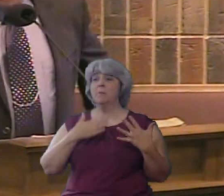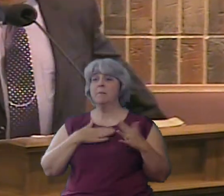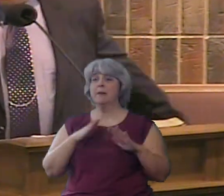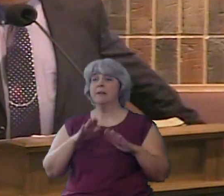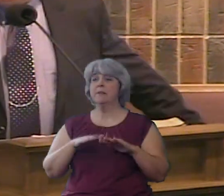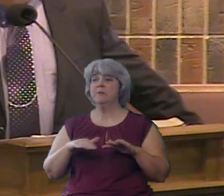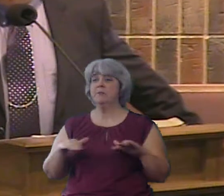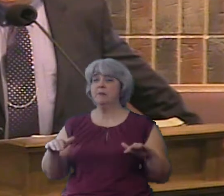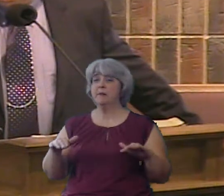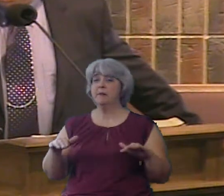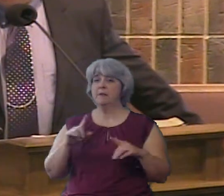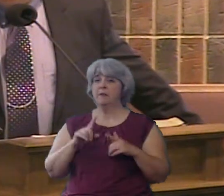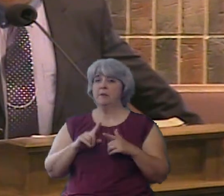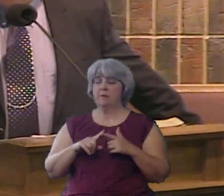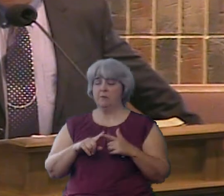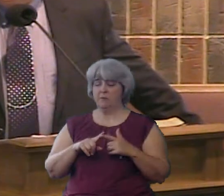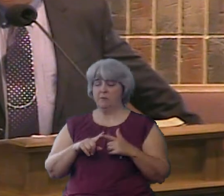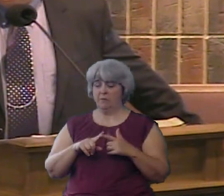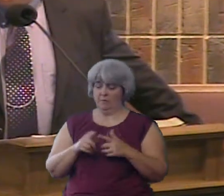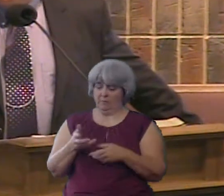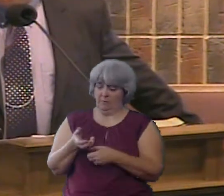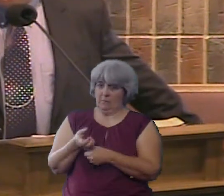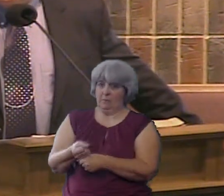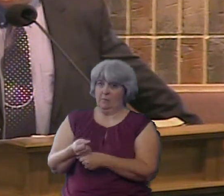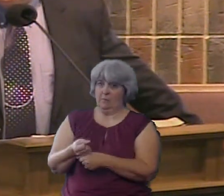to hold to the words of God